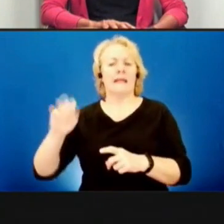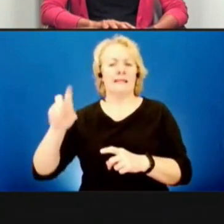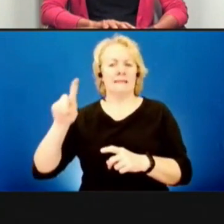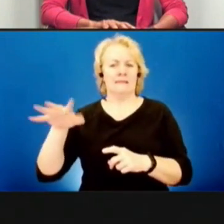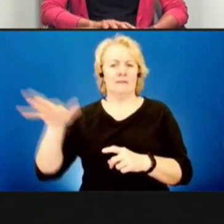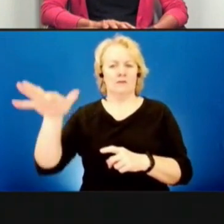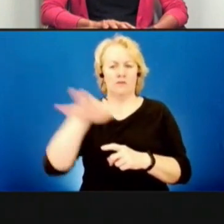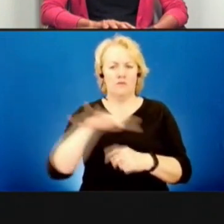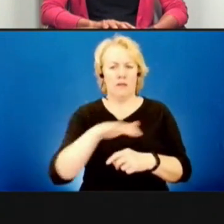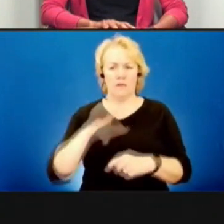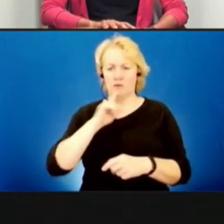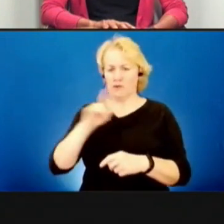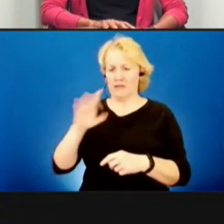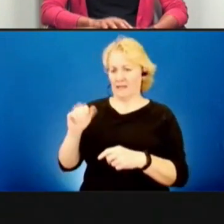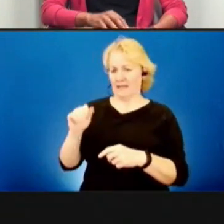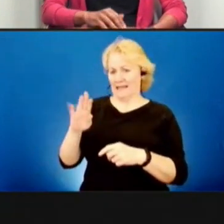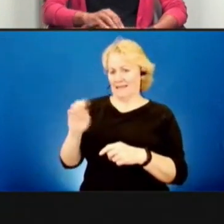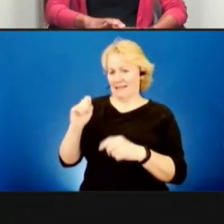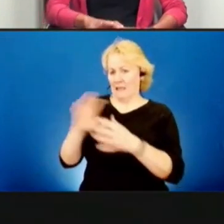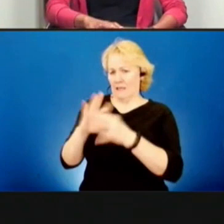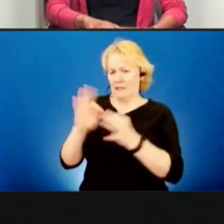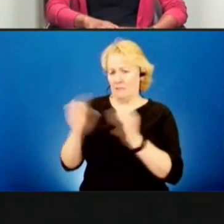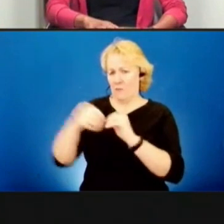that Cassie can speak more to that.